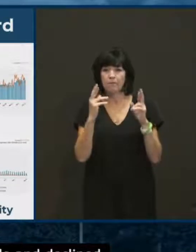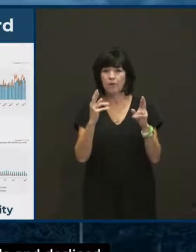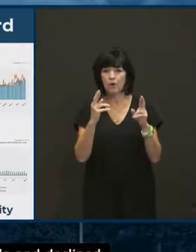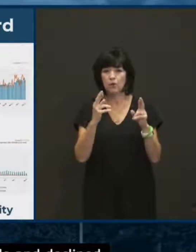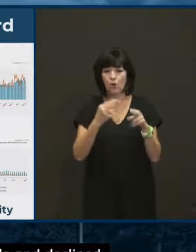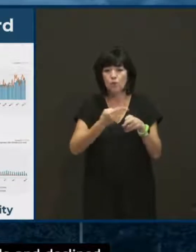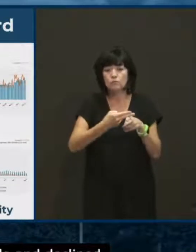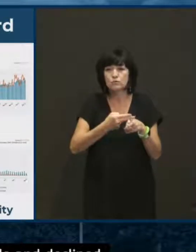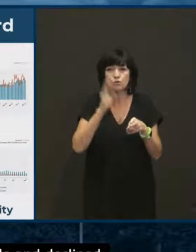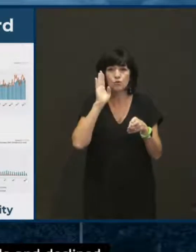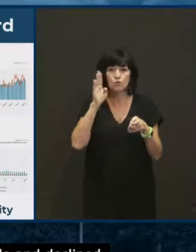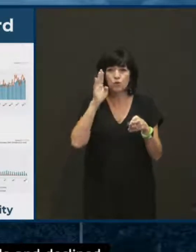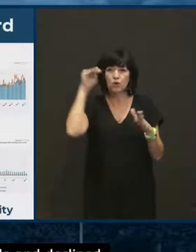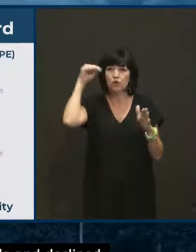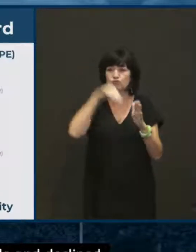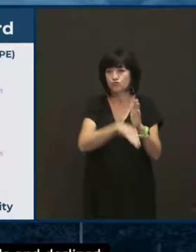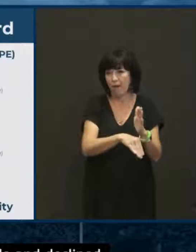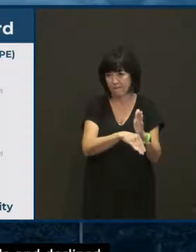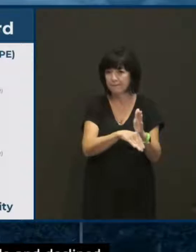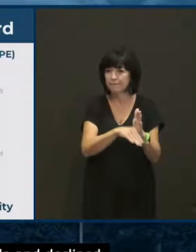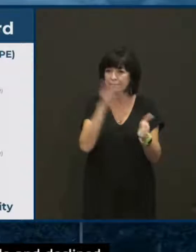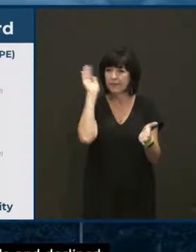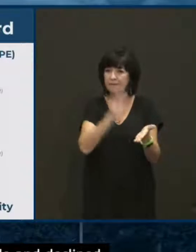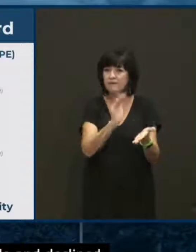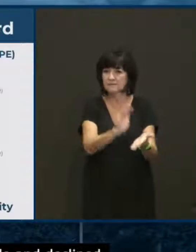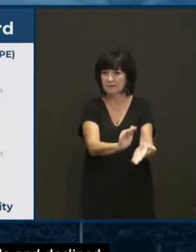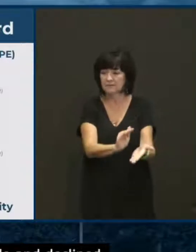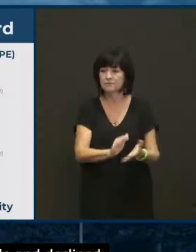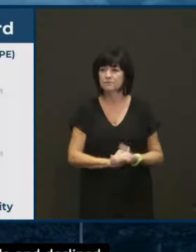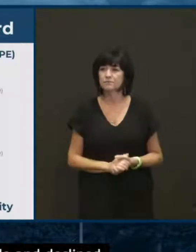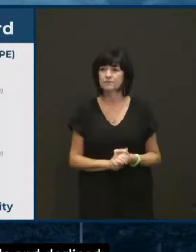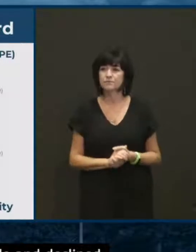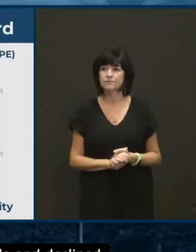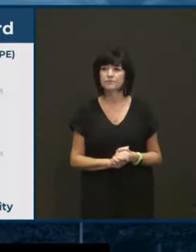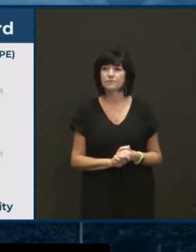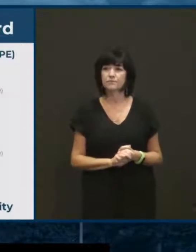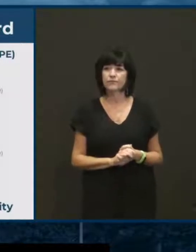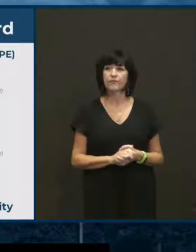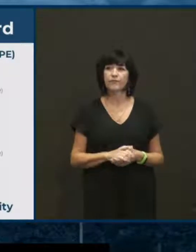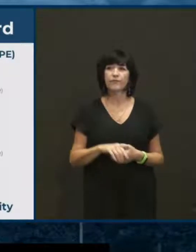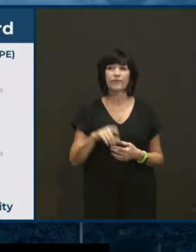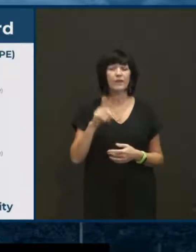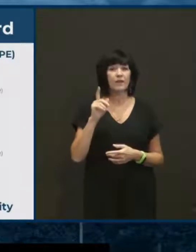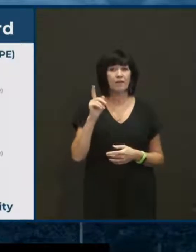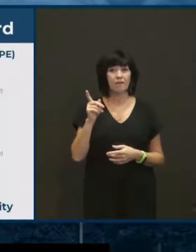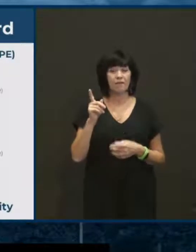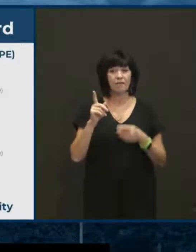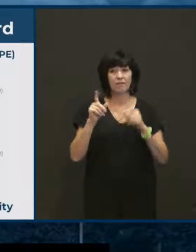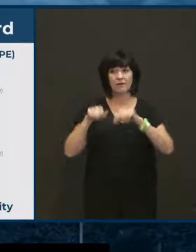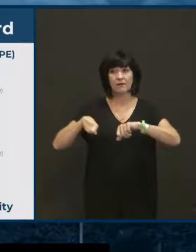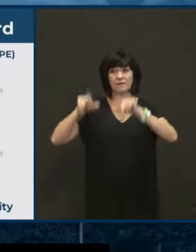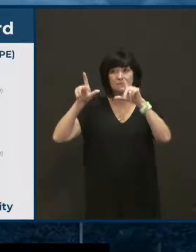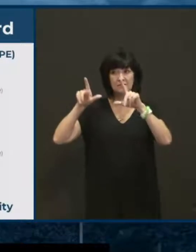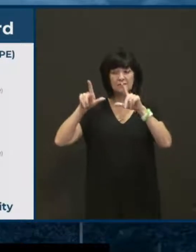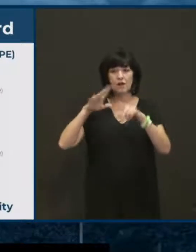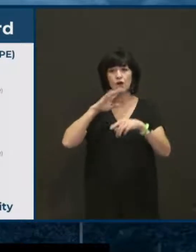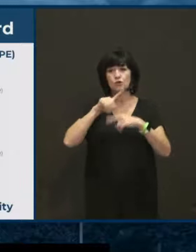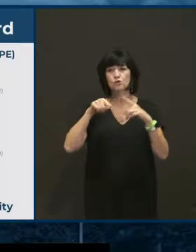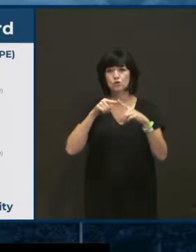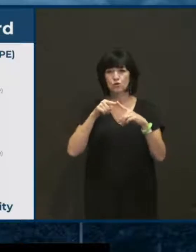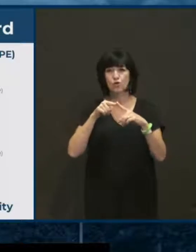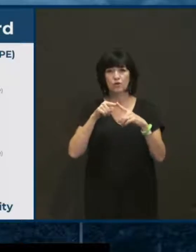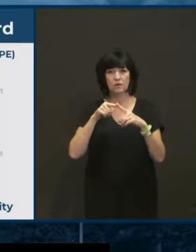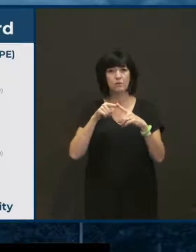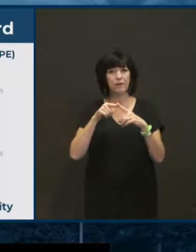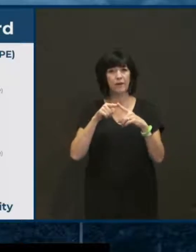well. So data dashboard, we're still waiting for that order